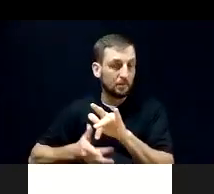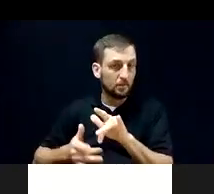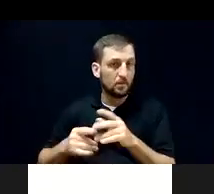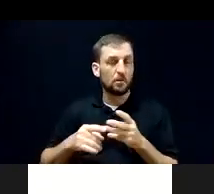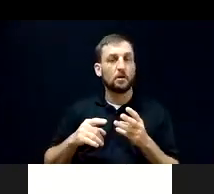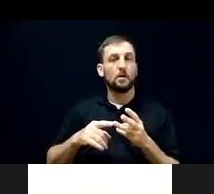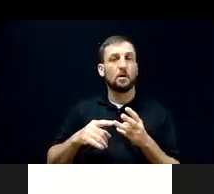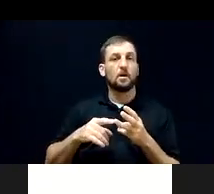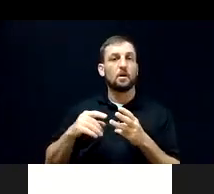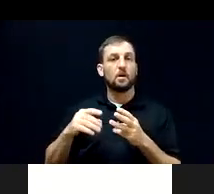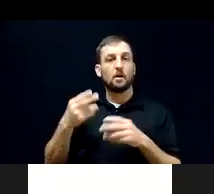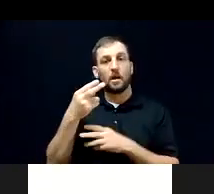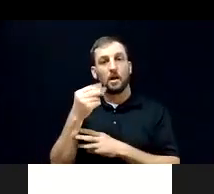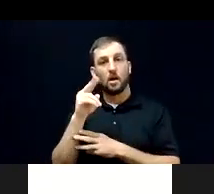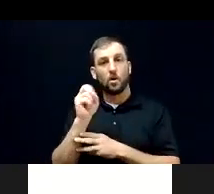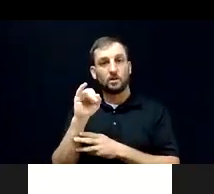for students.